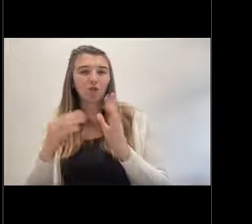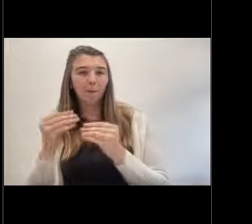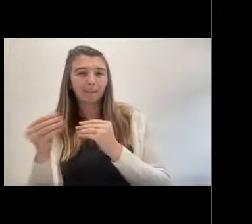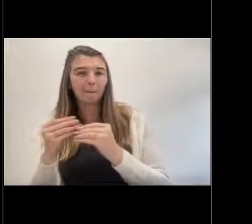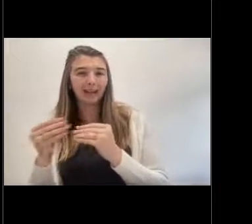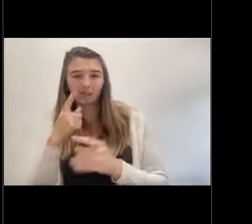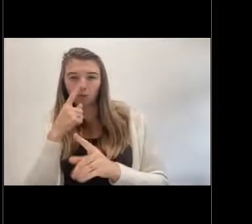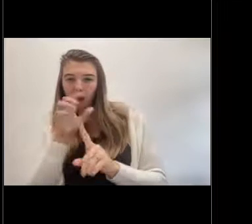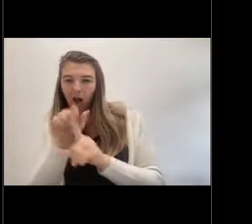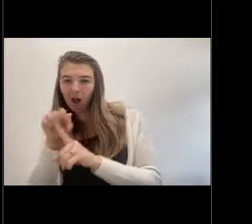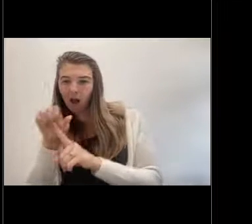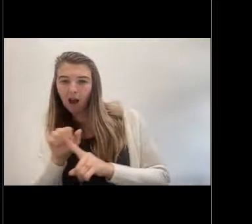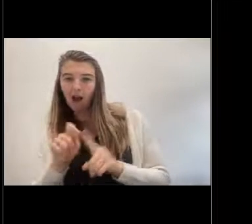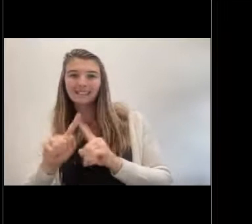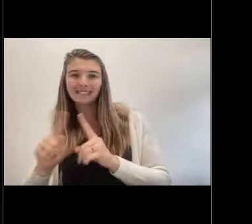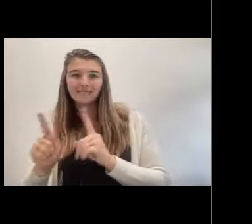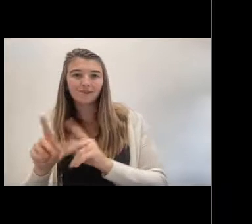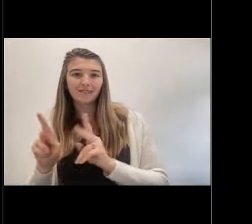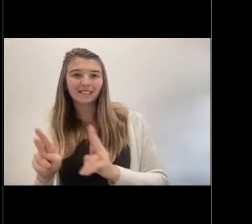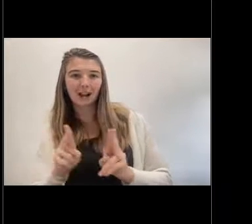those polymers.